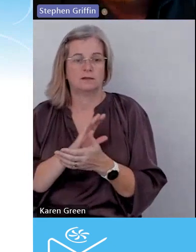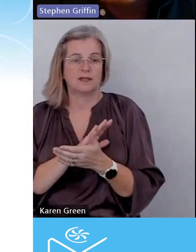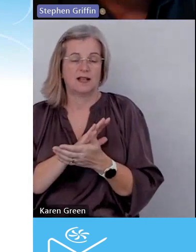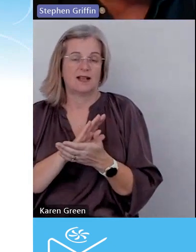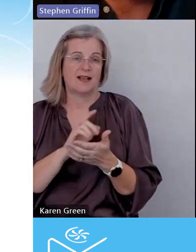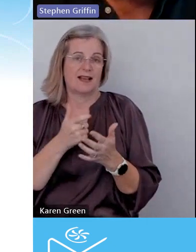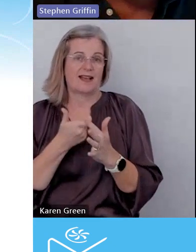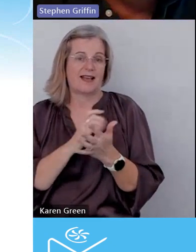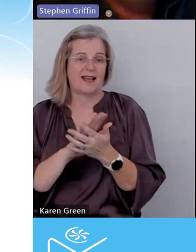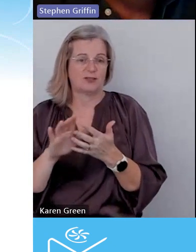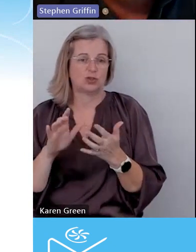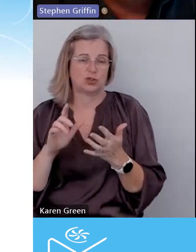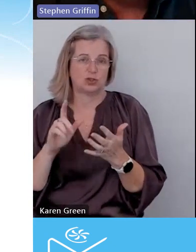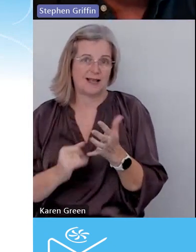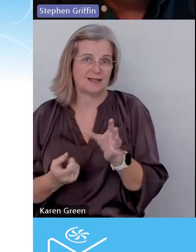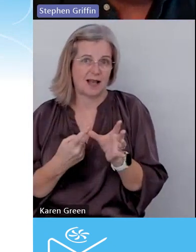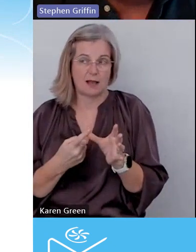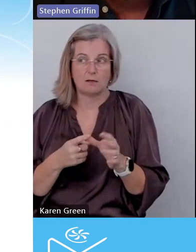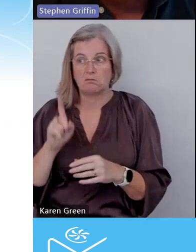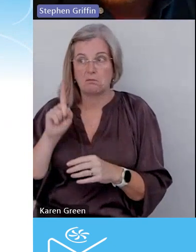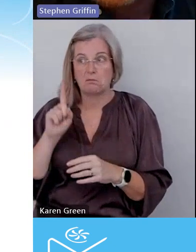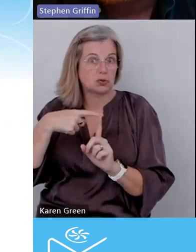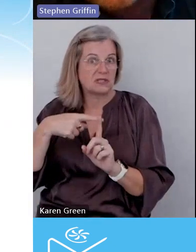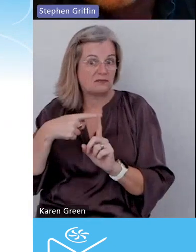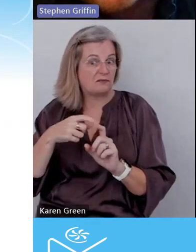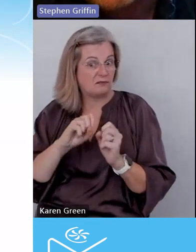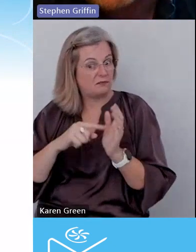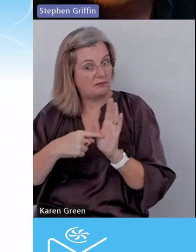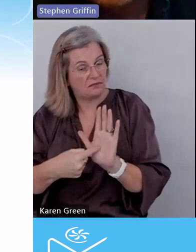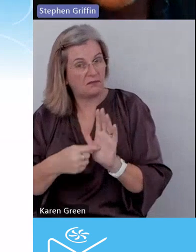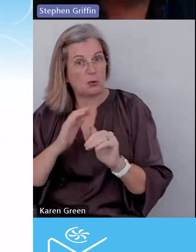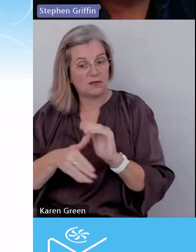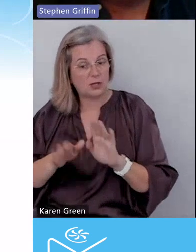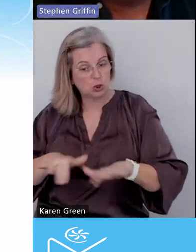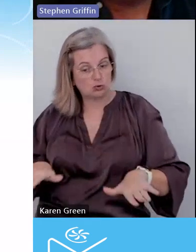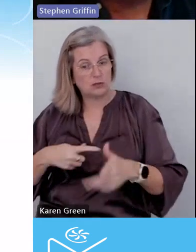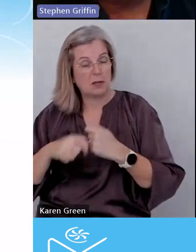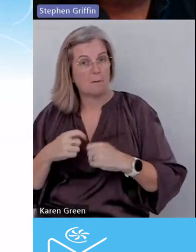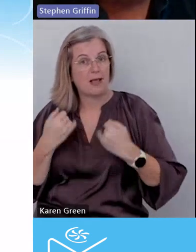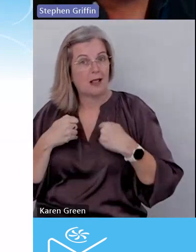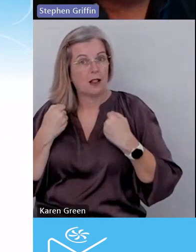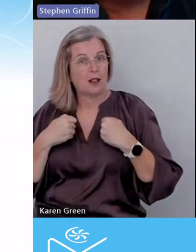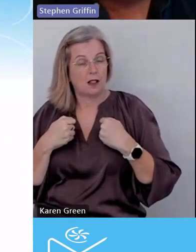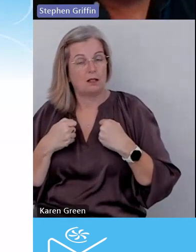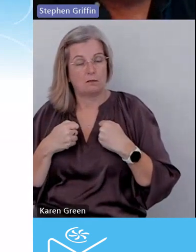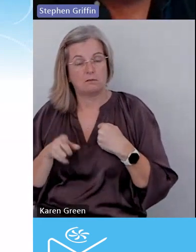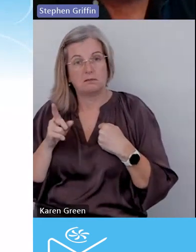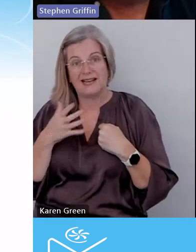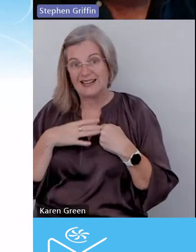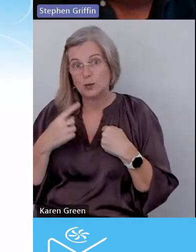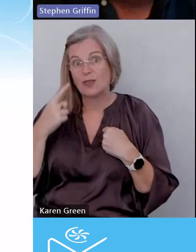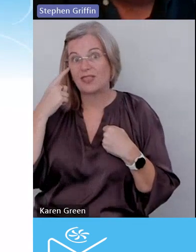positive impression about the idea of kids being ill. And this is something I really think we need to think about in some detail going